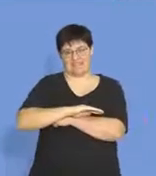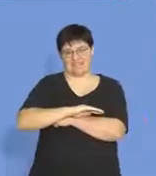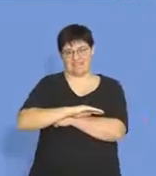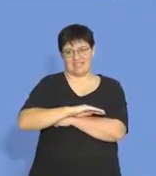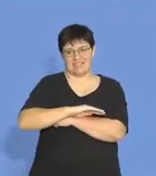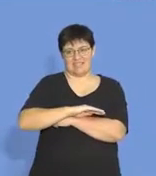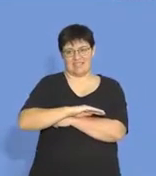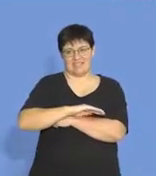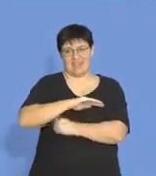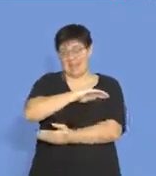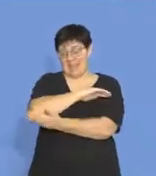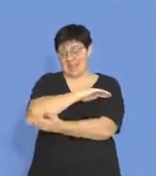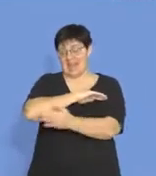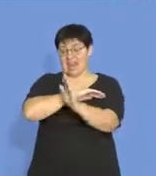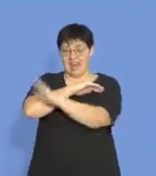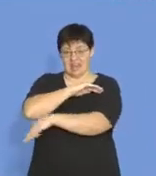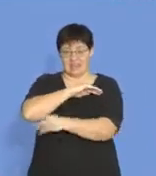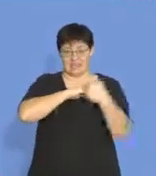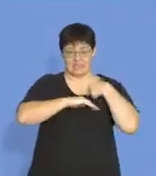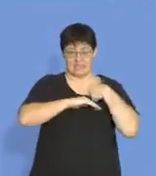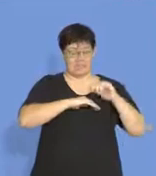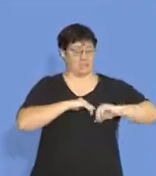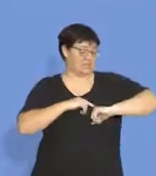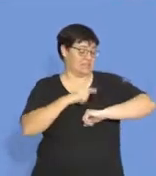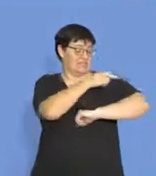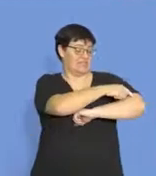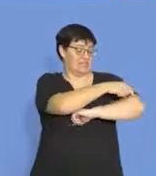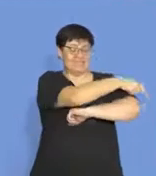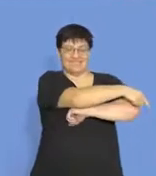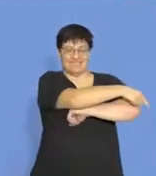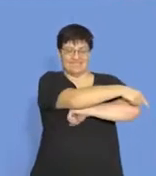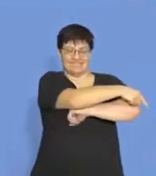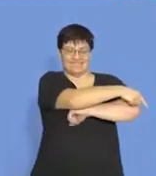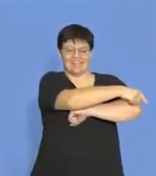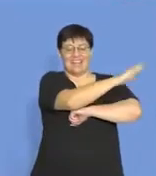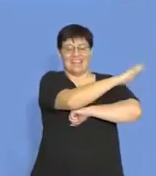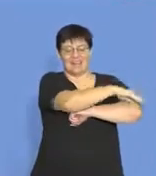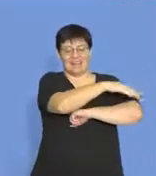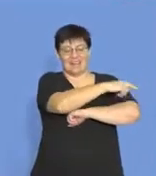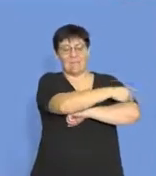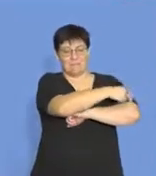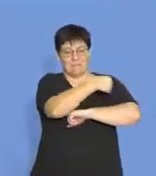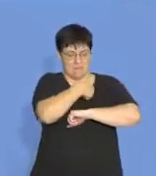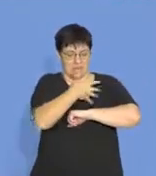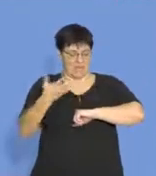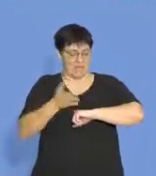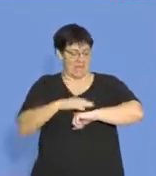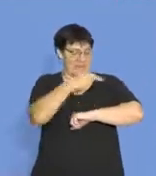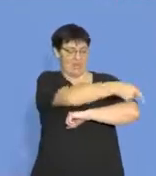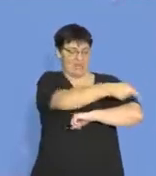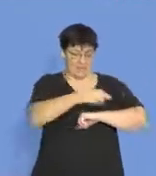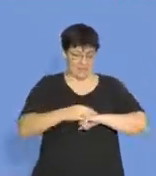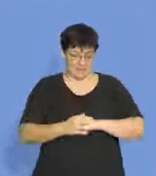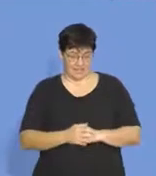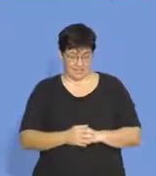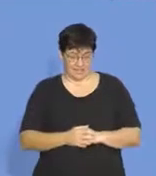less than me, but whatever that is that side of my elbow will be less than me, meaning I'm greater than that